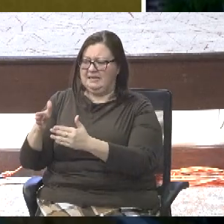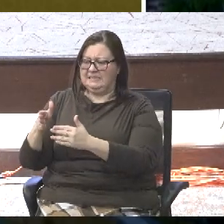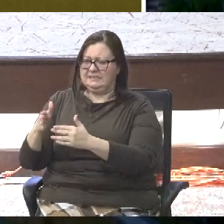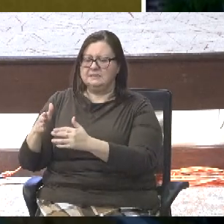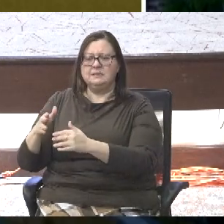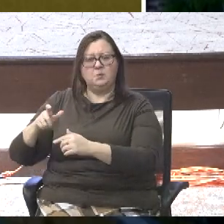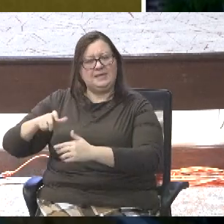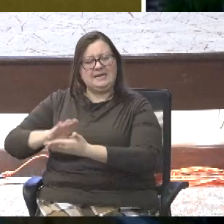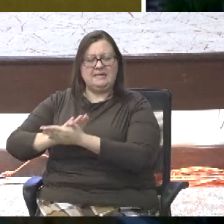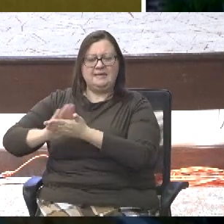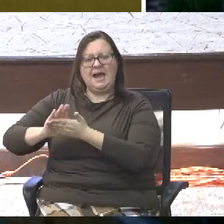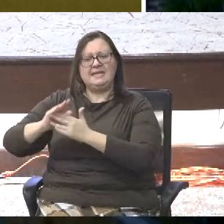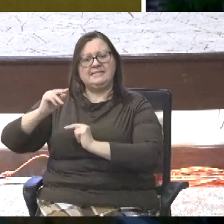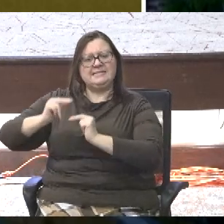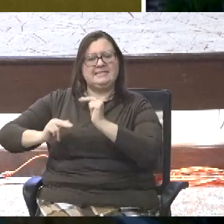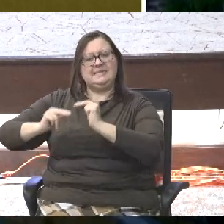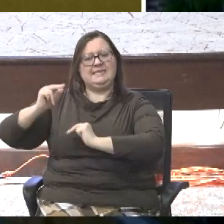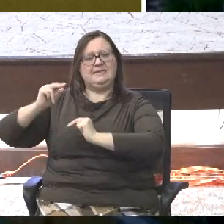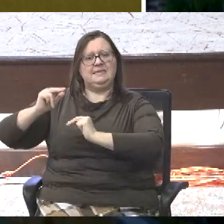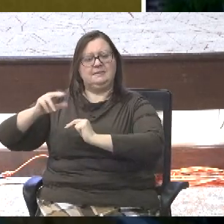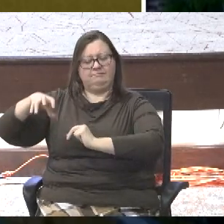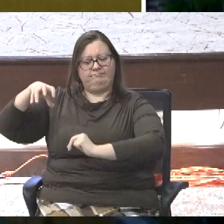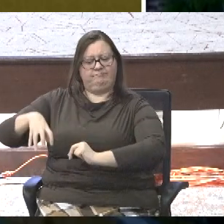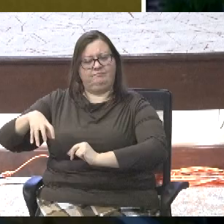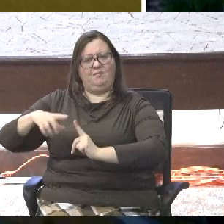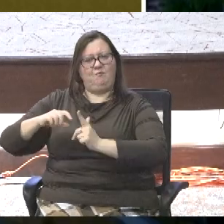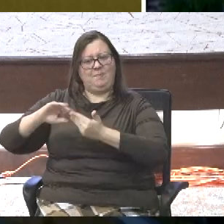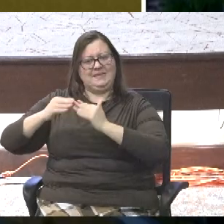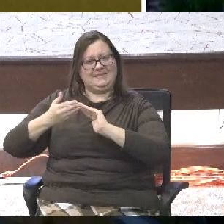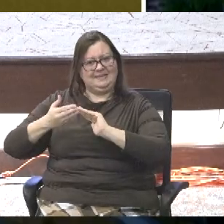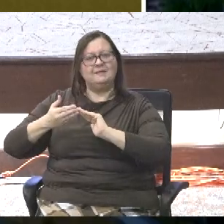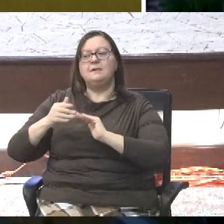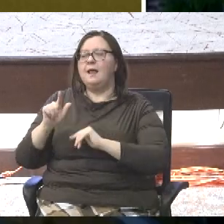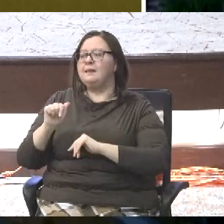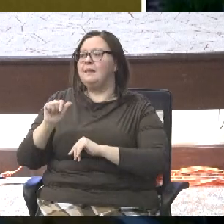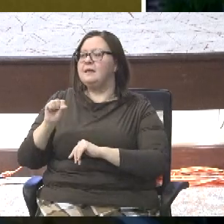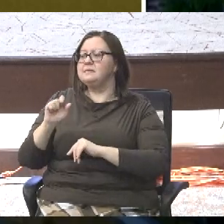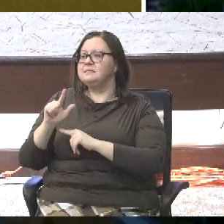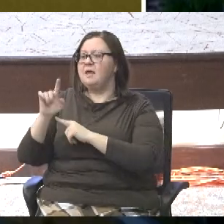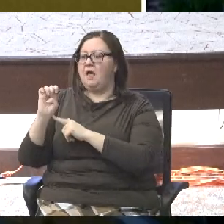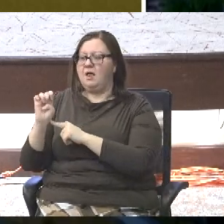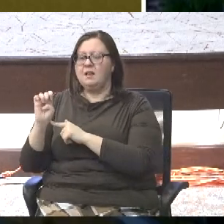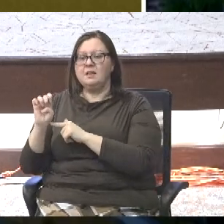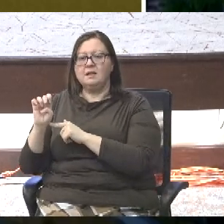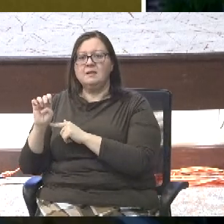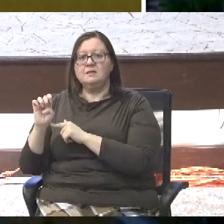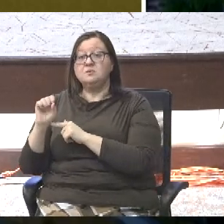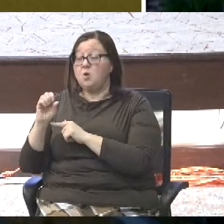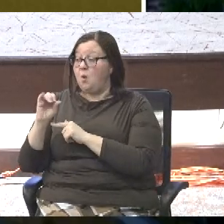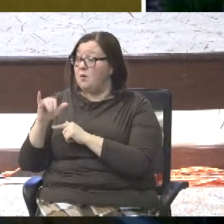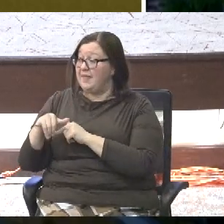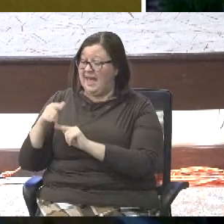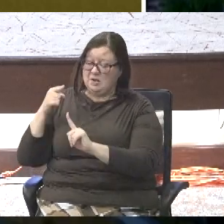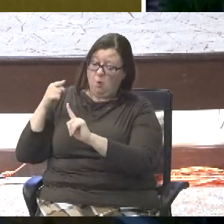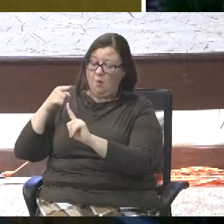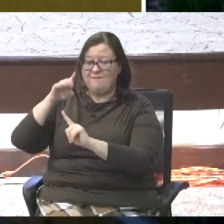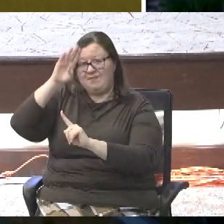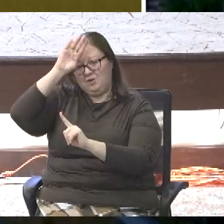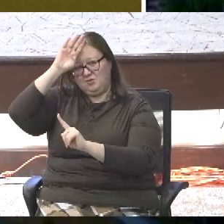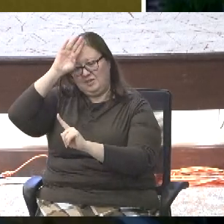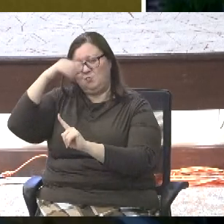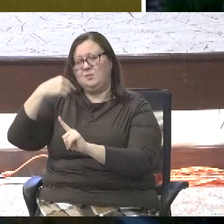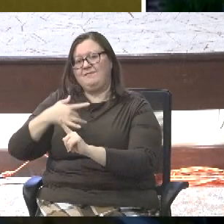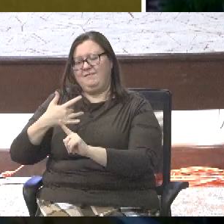city facility on LaSalle. And so what you're seeing here is the mission-style fire station, which we think will fit